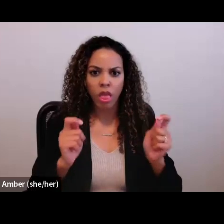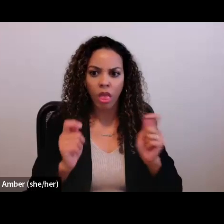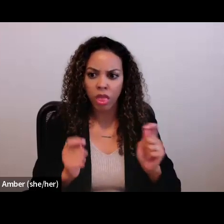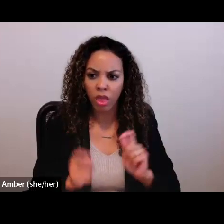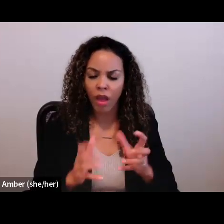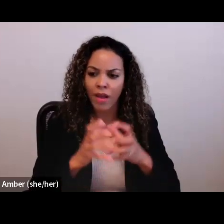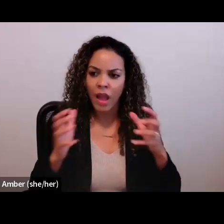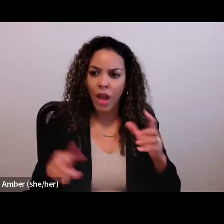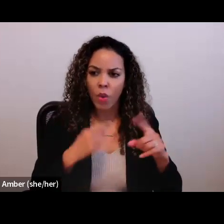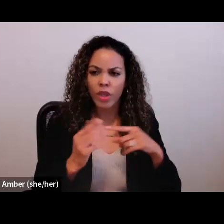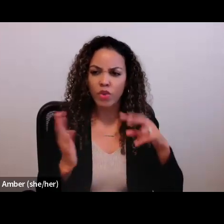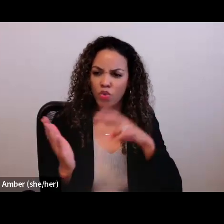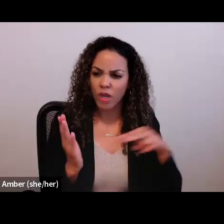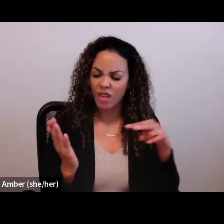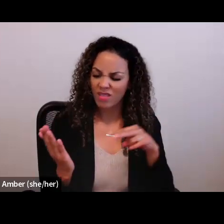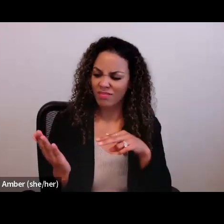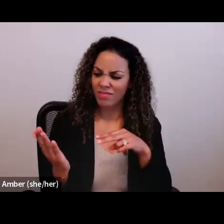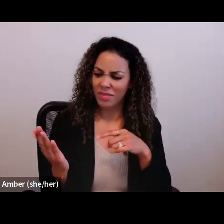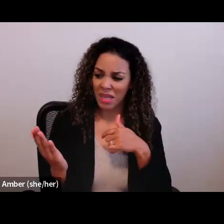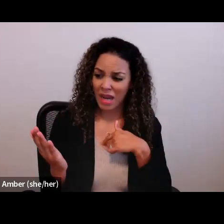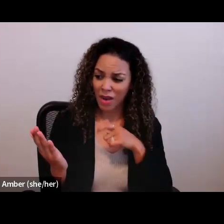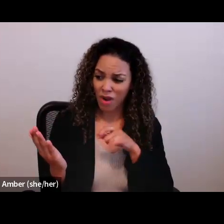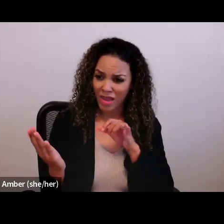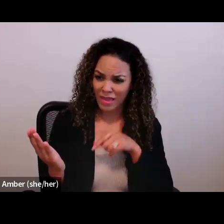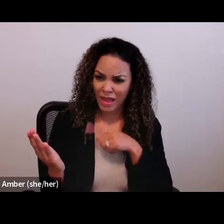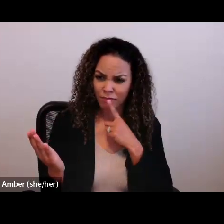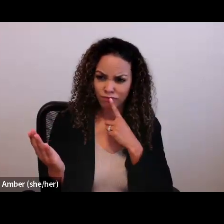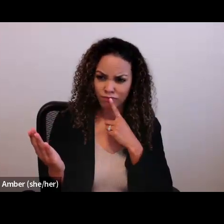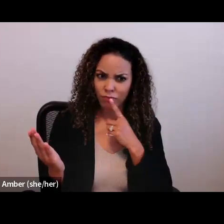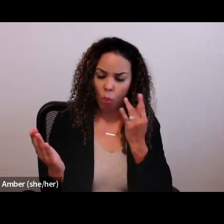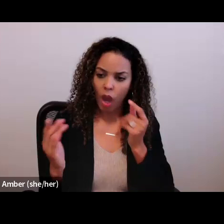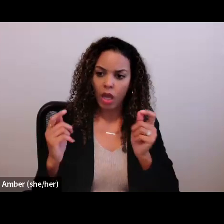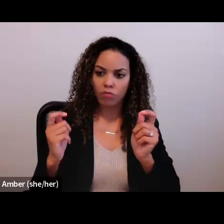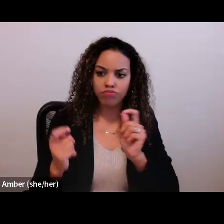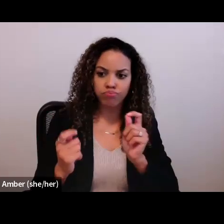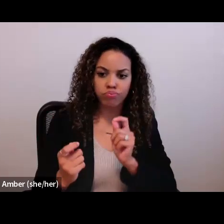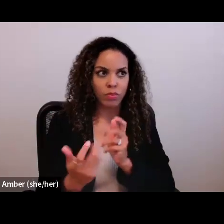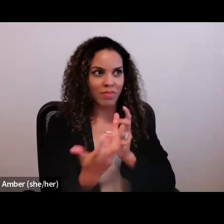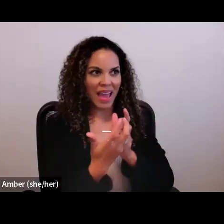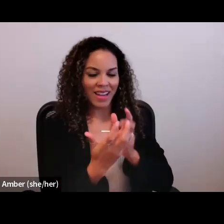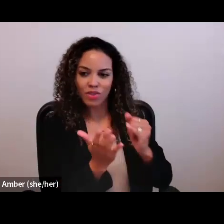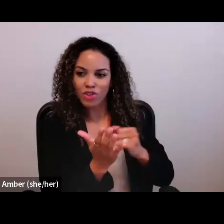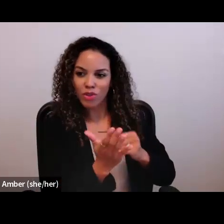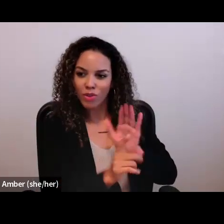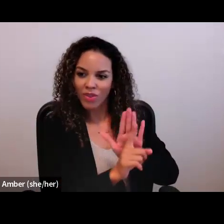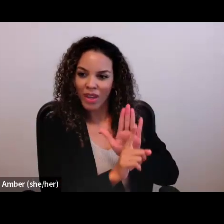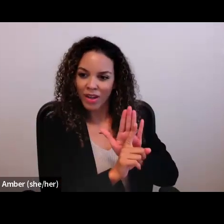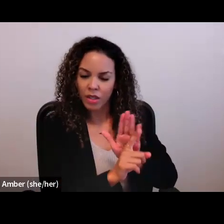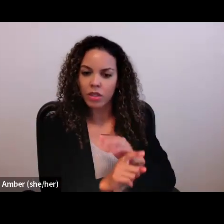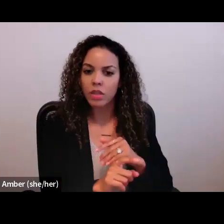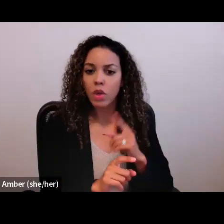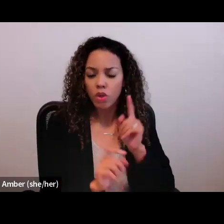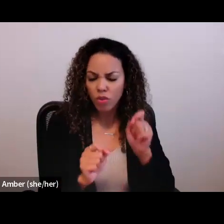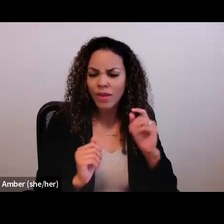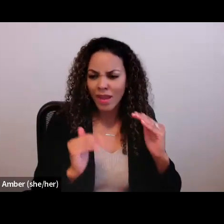the article, you're like, did I write that? Because it's been transformed so much to fit into that journal. I think that you can balance